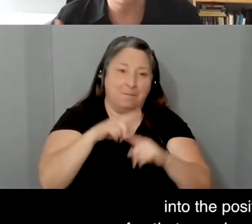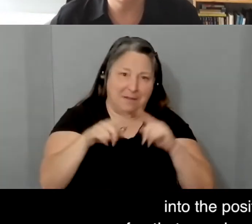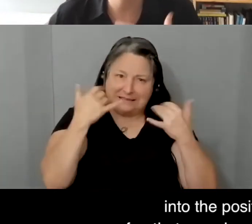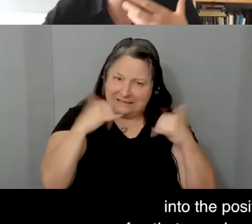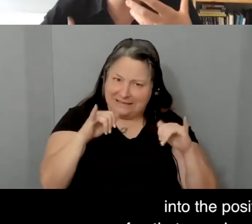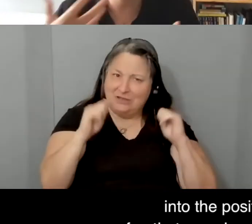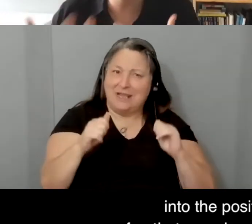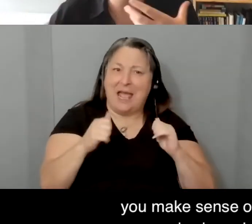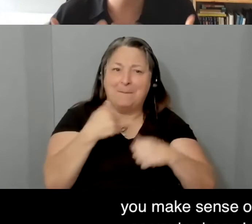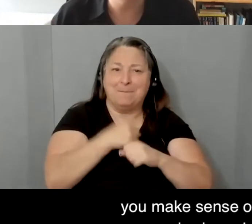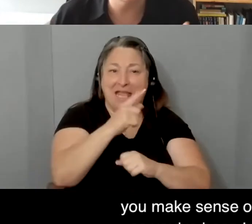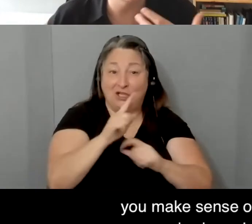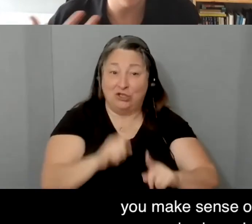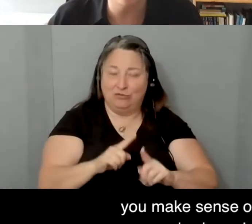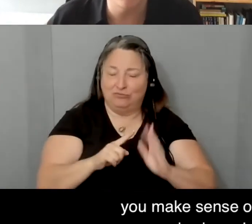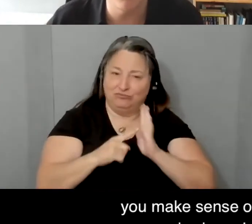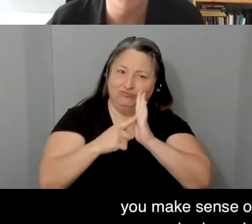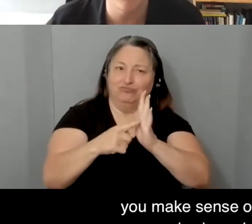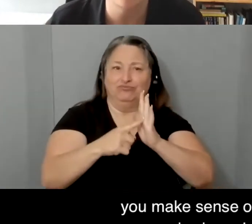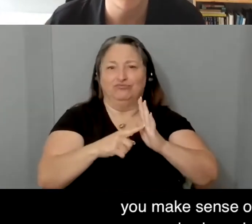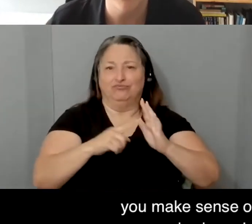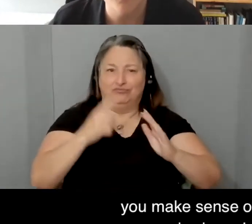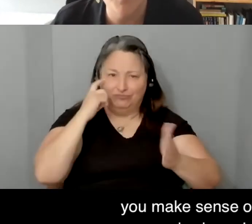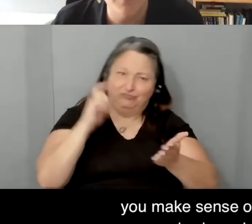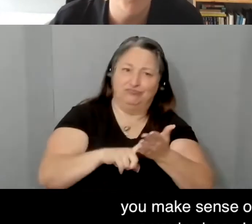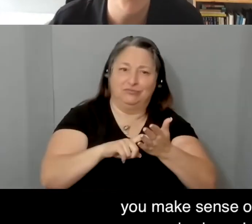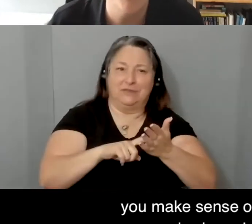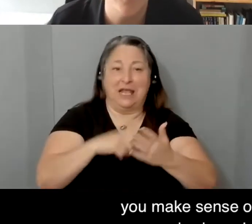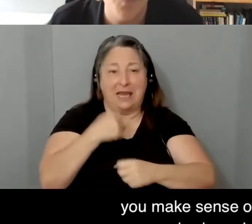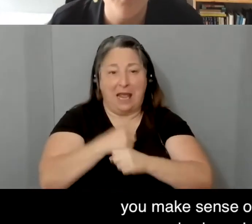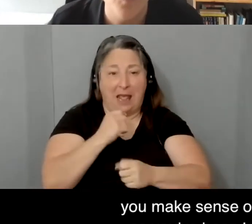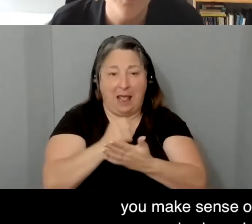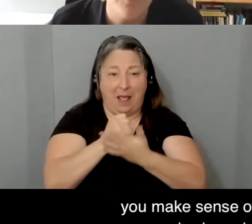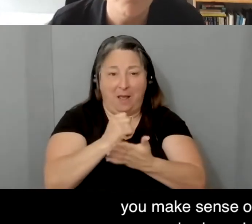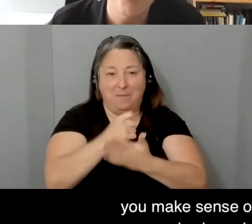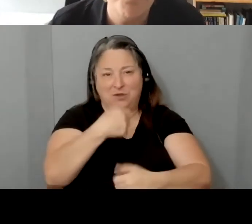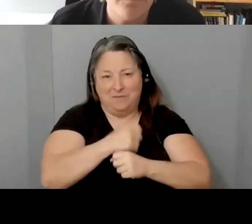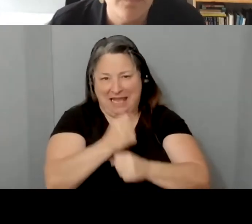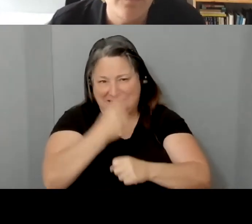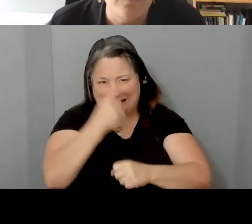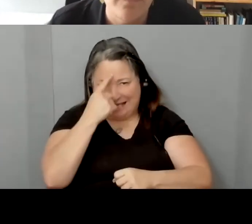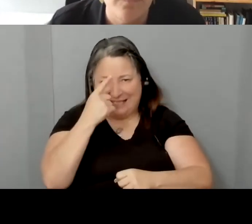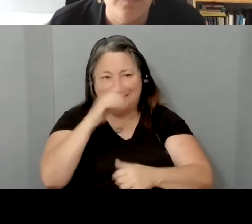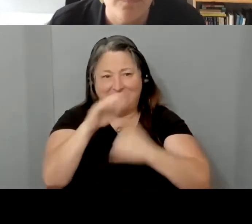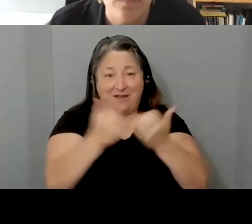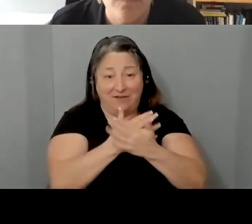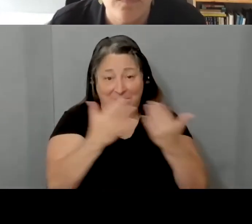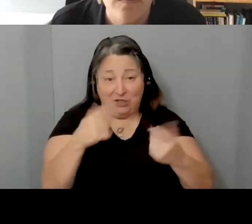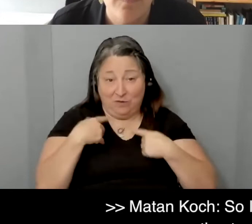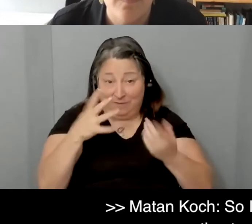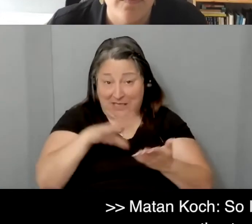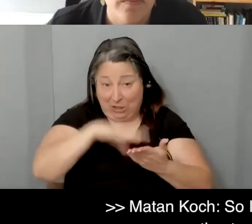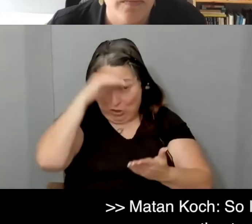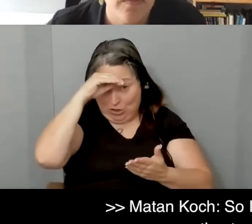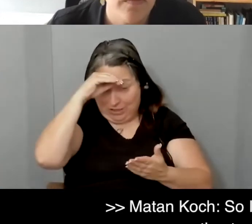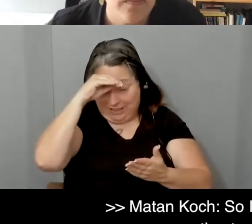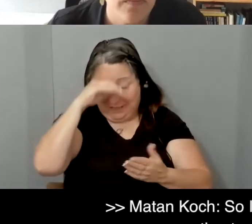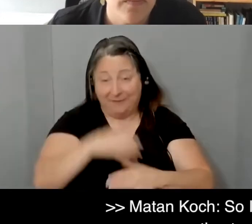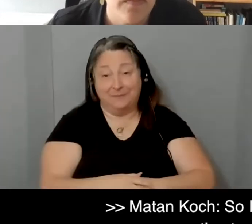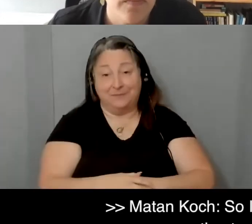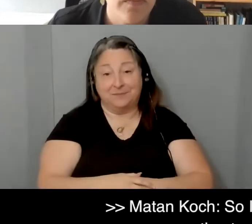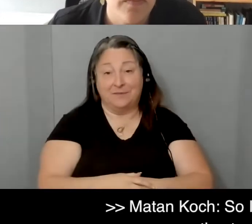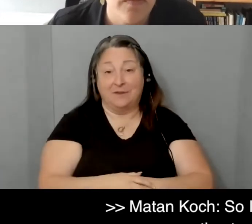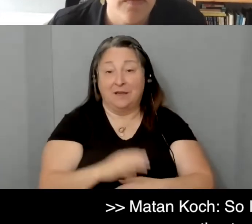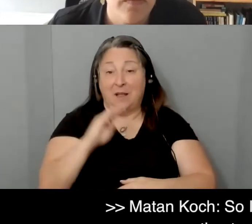stand out and help you make sense of all that you've been learning as you've been in the professional workforce. So I actually